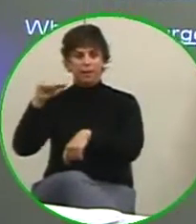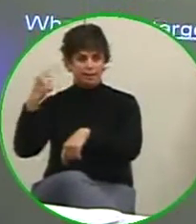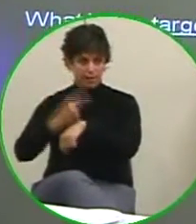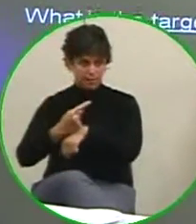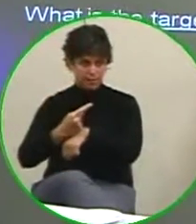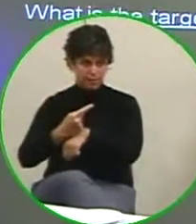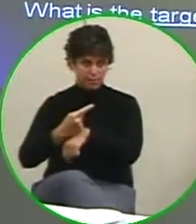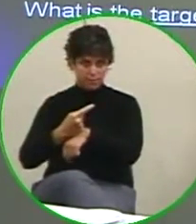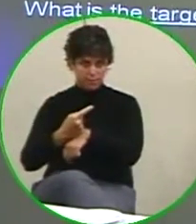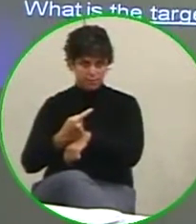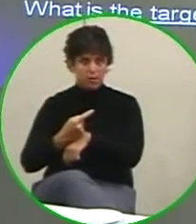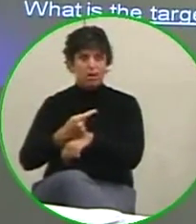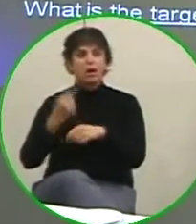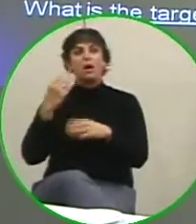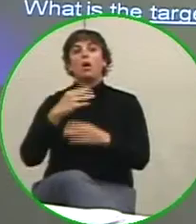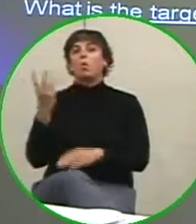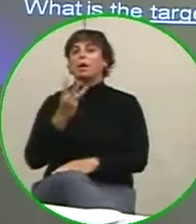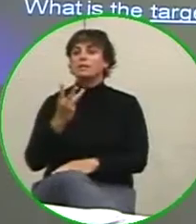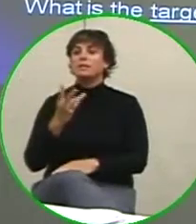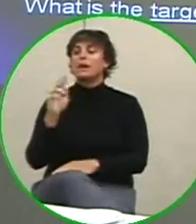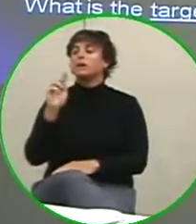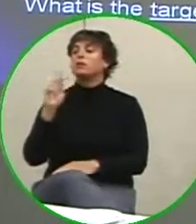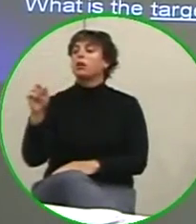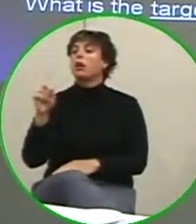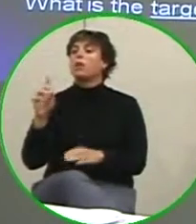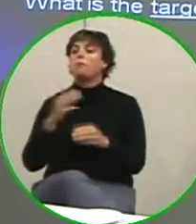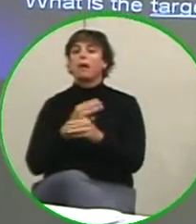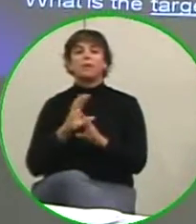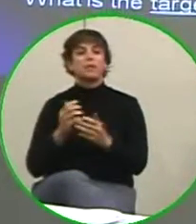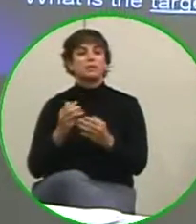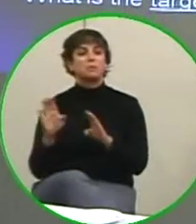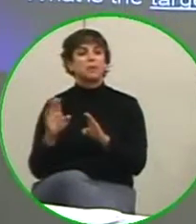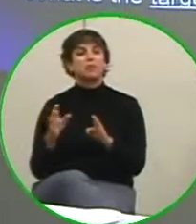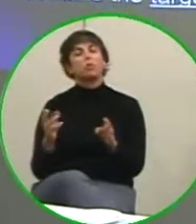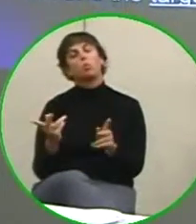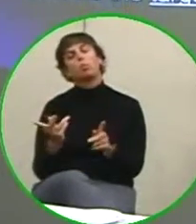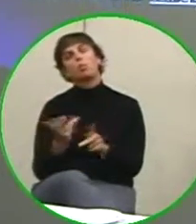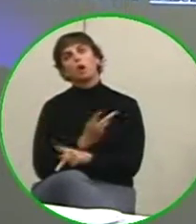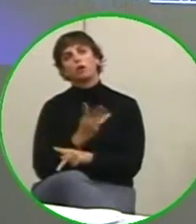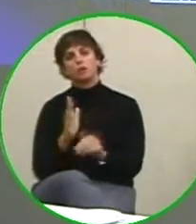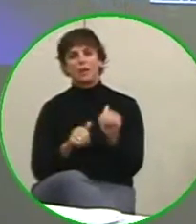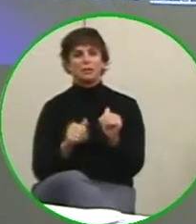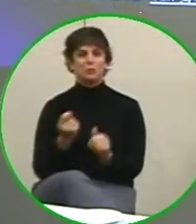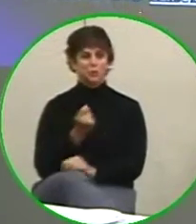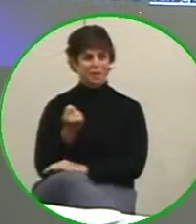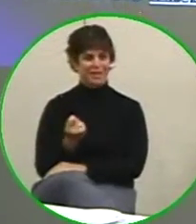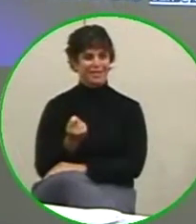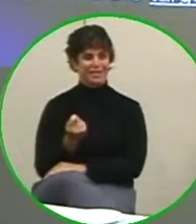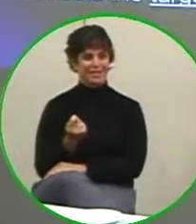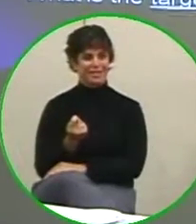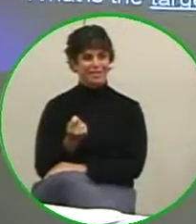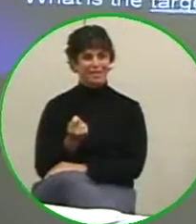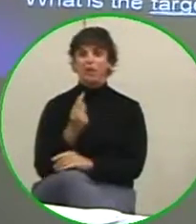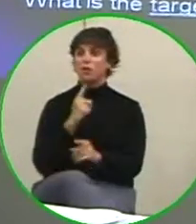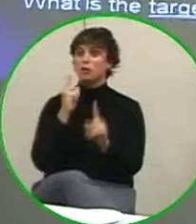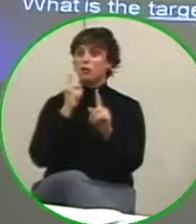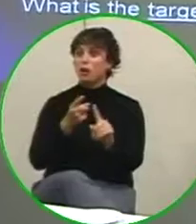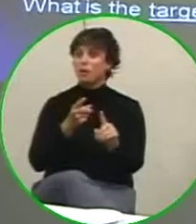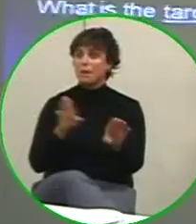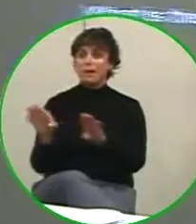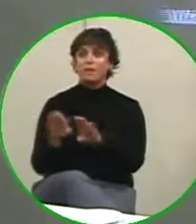day. On Wednesday, Todd's math class behavior was worse than Tuesday. What's the target